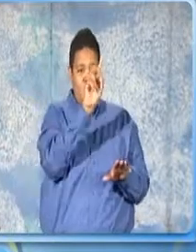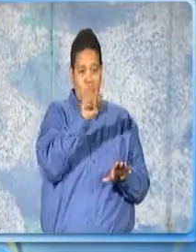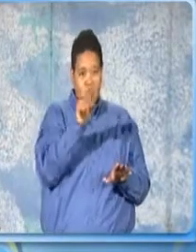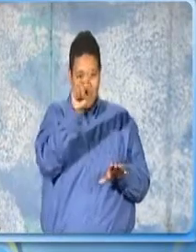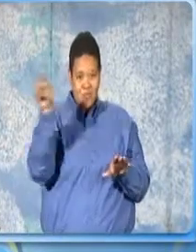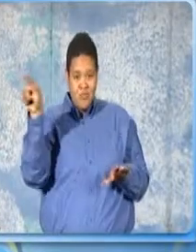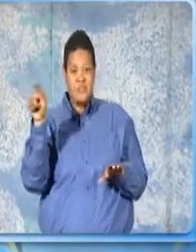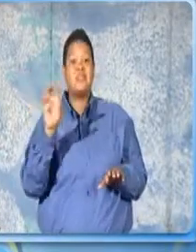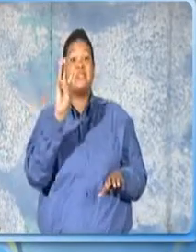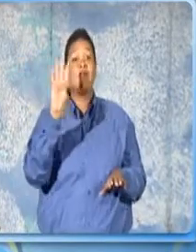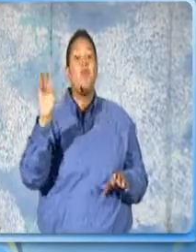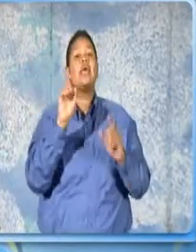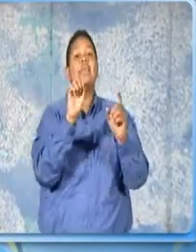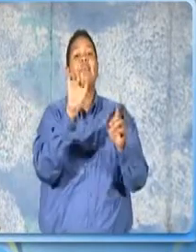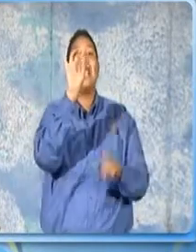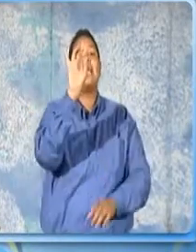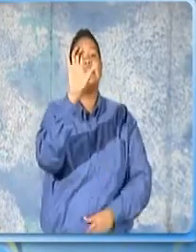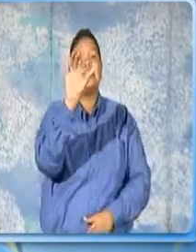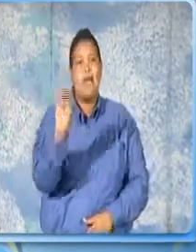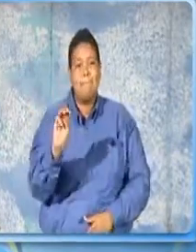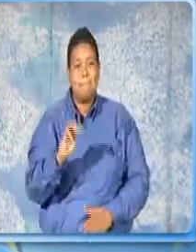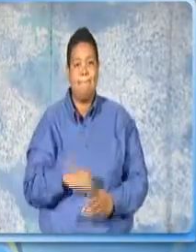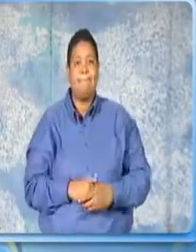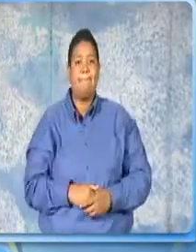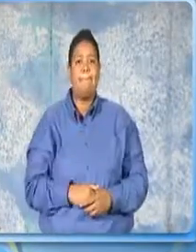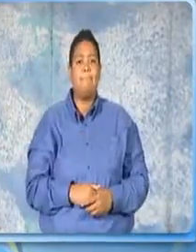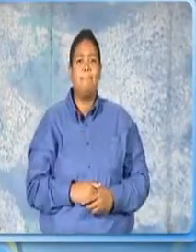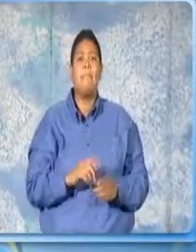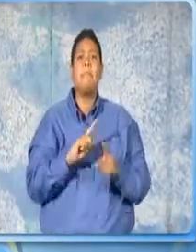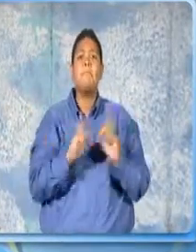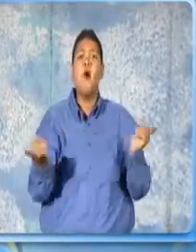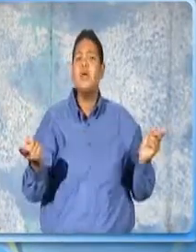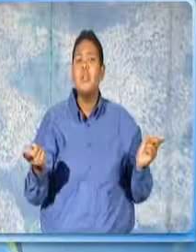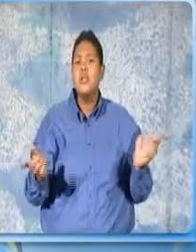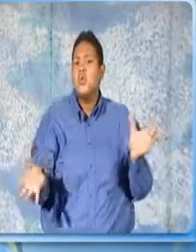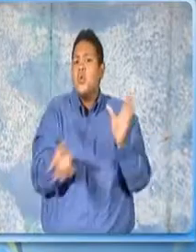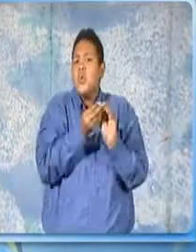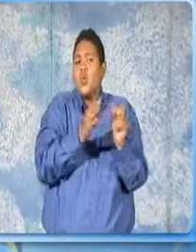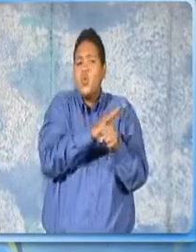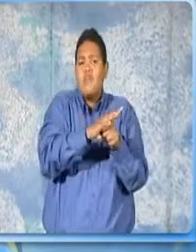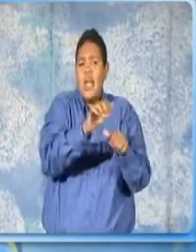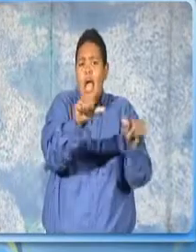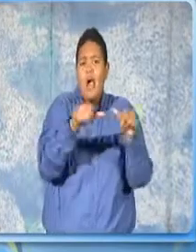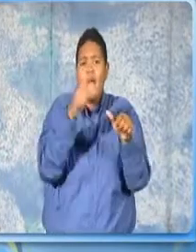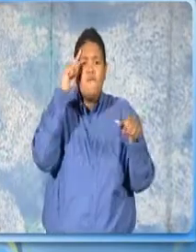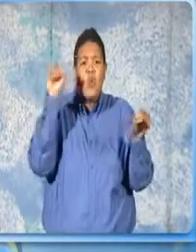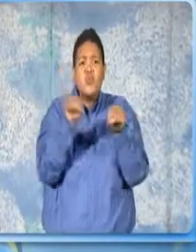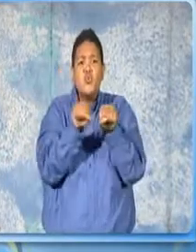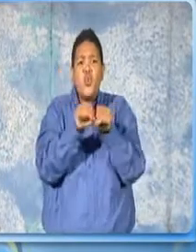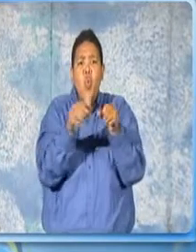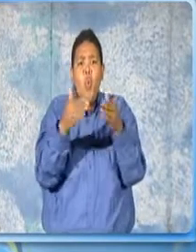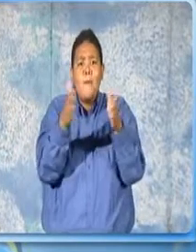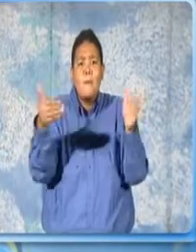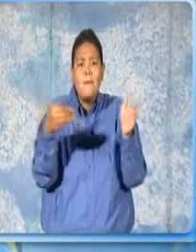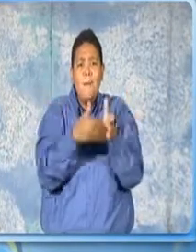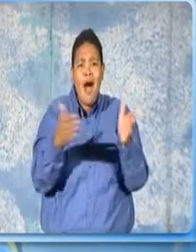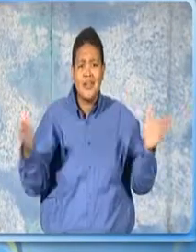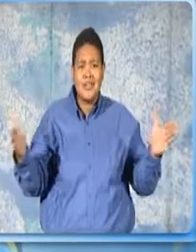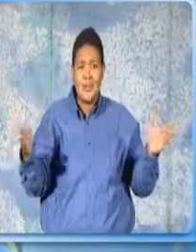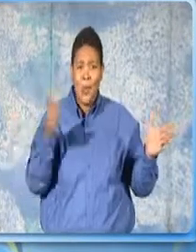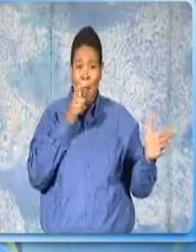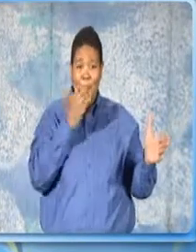8 centimeters. But what would be the total surface area of a shoebox whose dimensions are